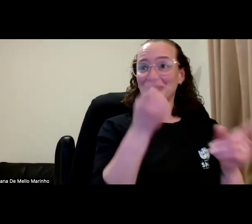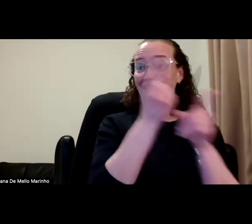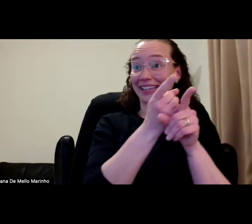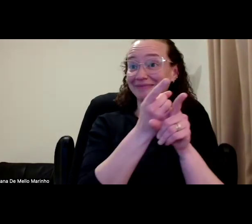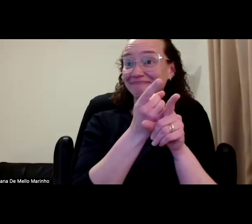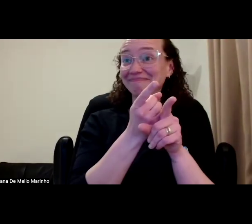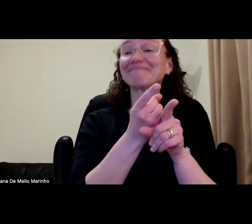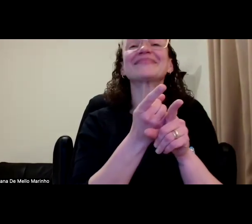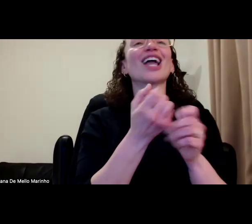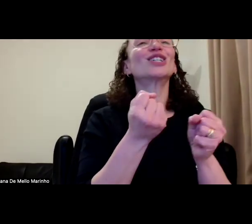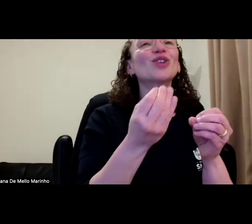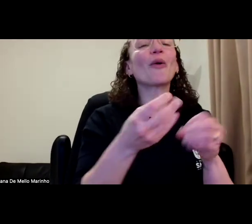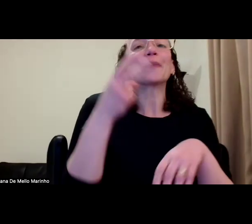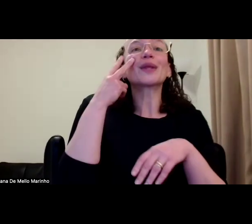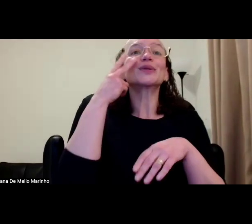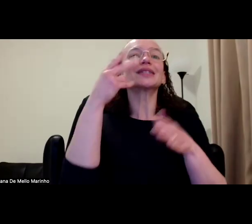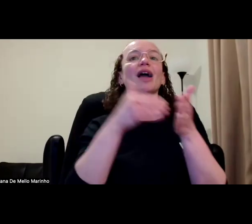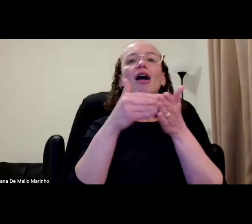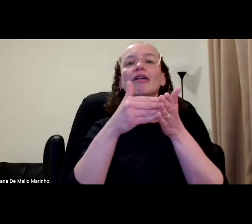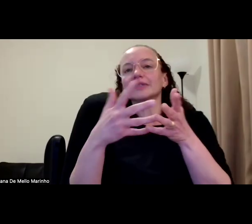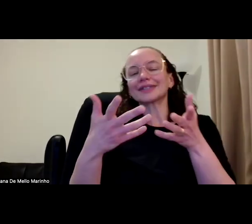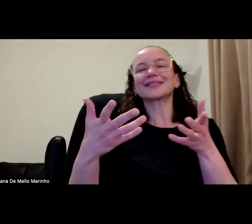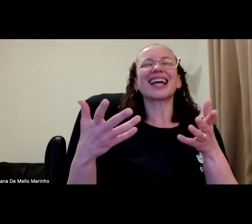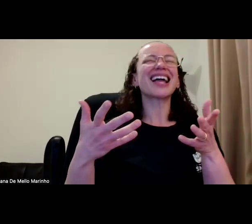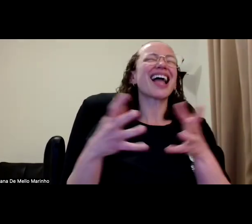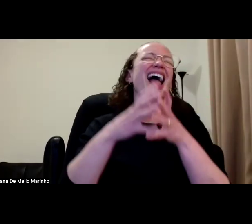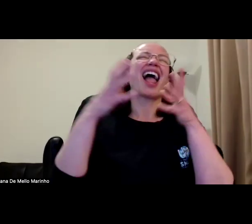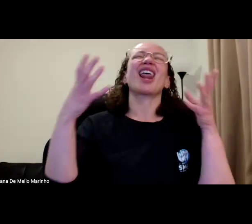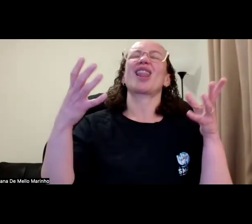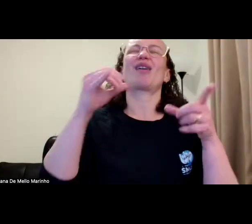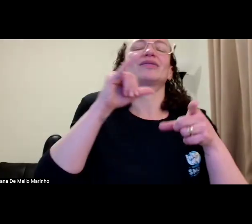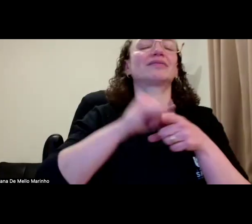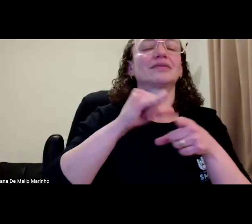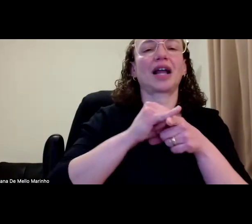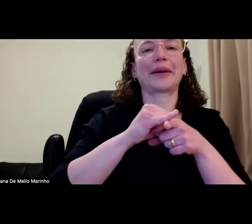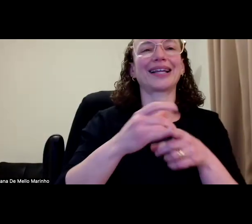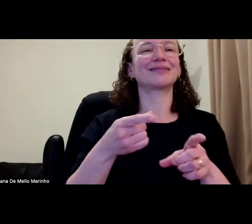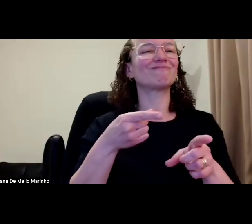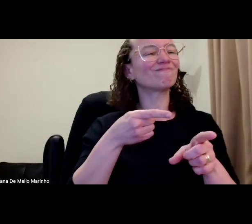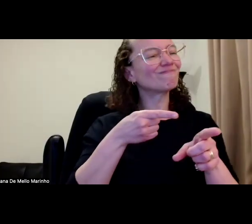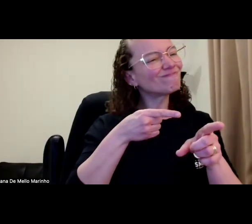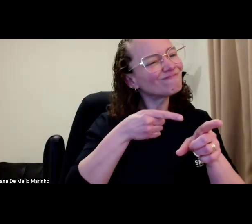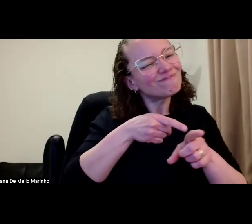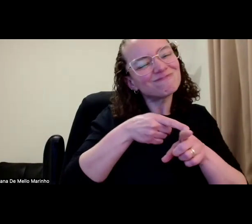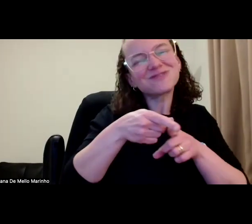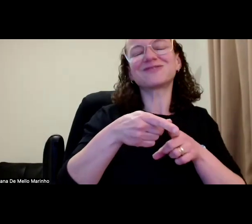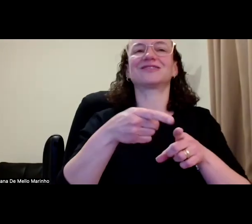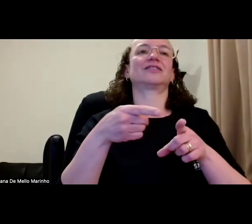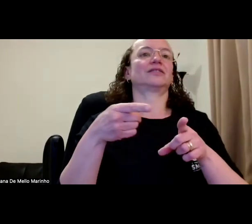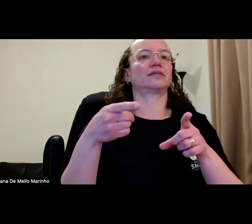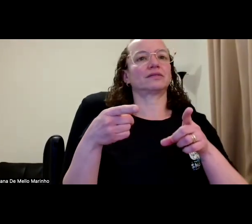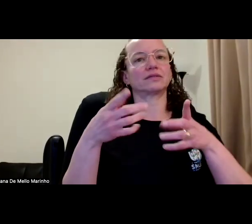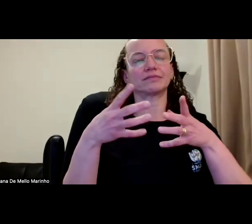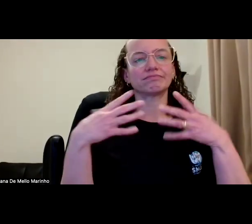technicians that are deaf themselves, right? So oftentimes you'll see a lot of terminology there